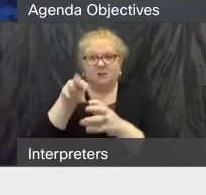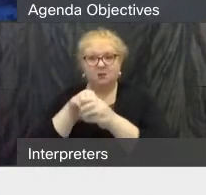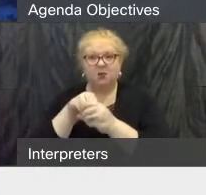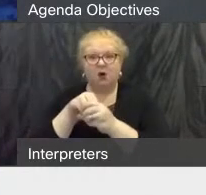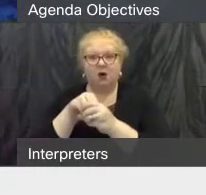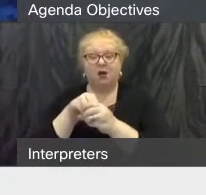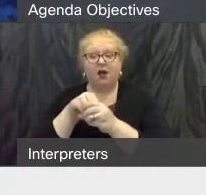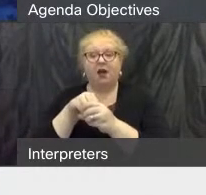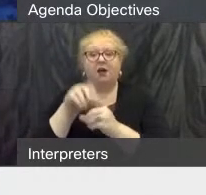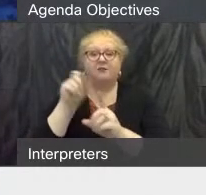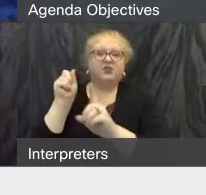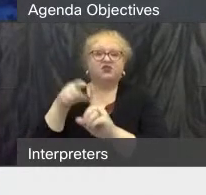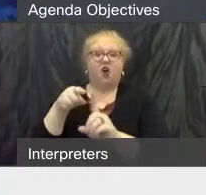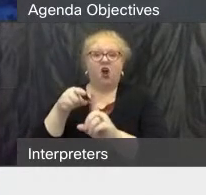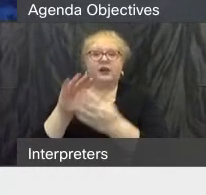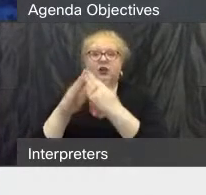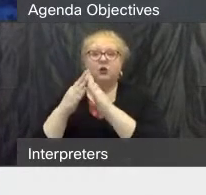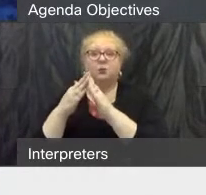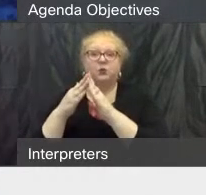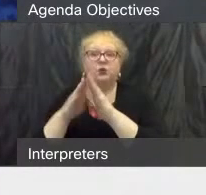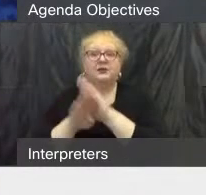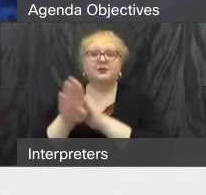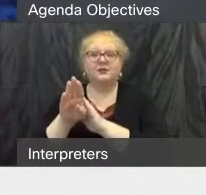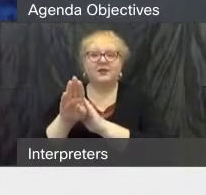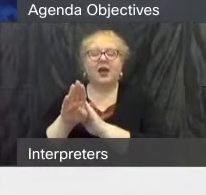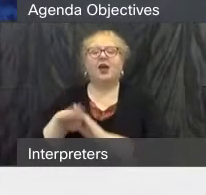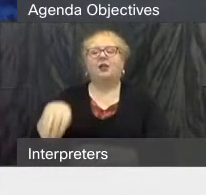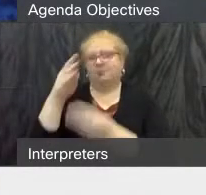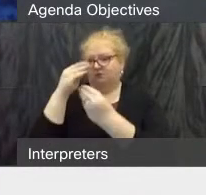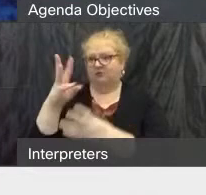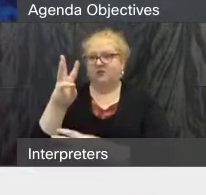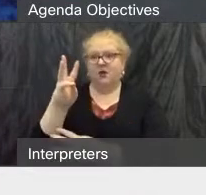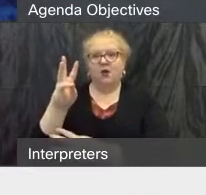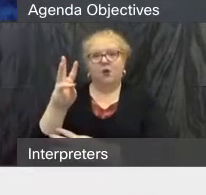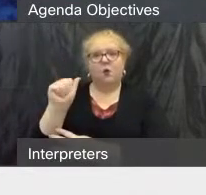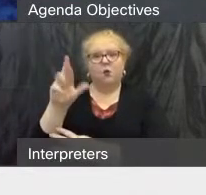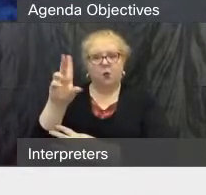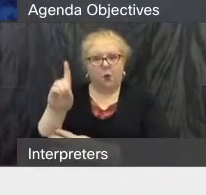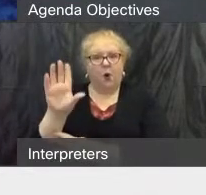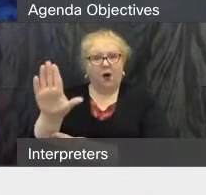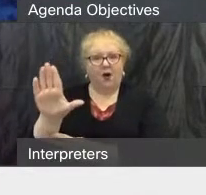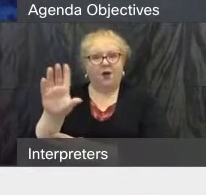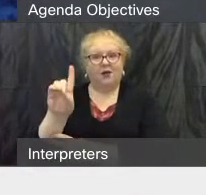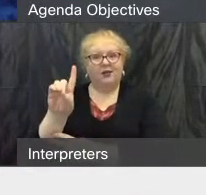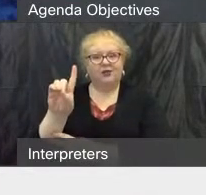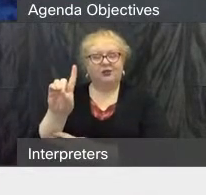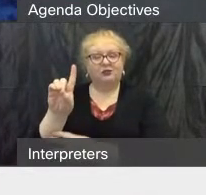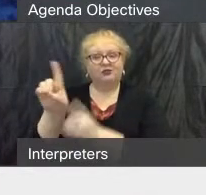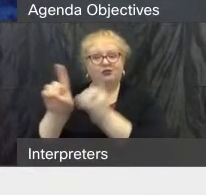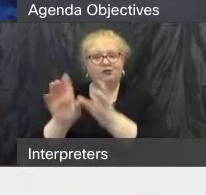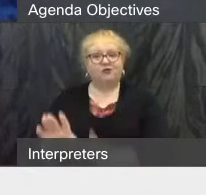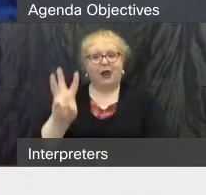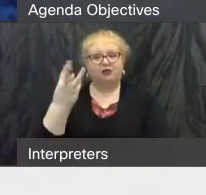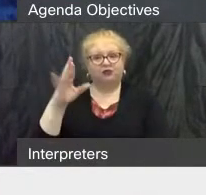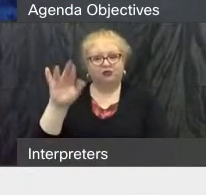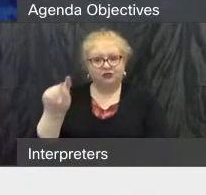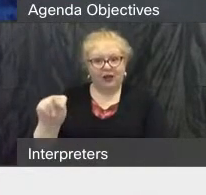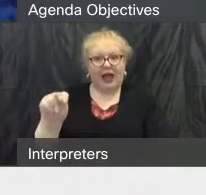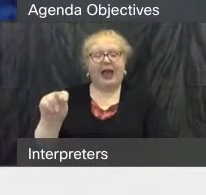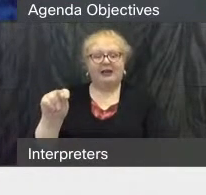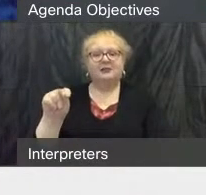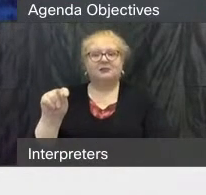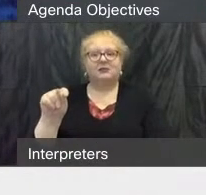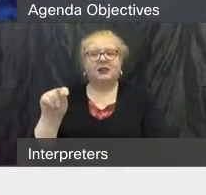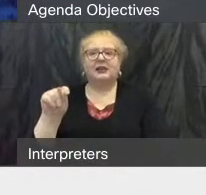Wright will be aware of it because it's in her particular ward, but that literally is targeted community development. I want to say it was several hundred thousand, if